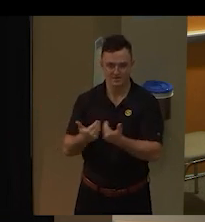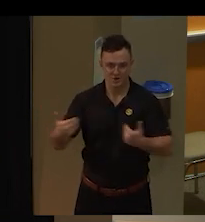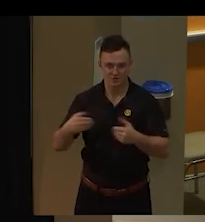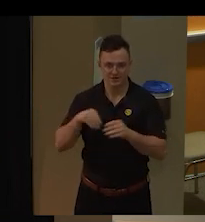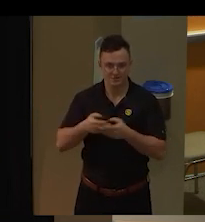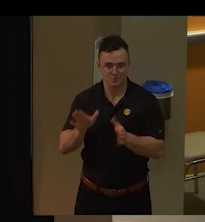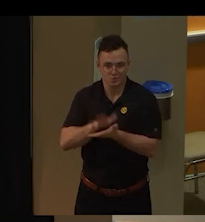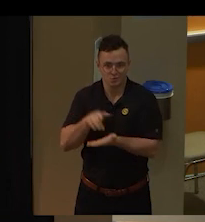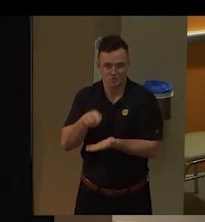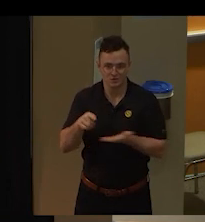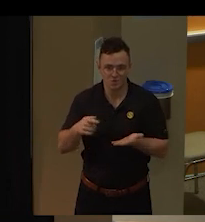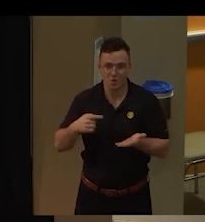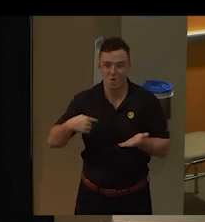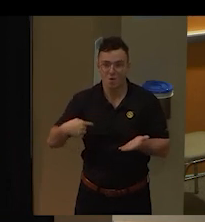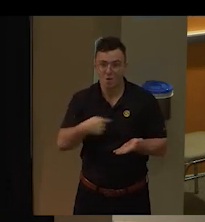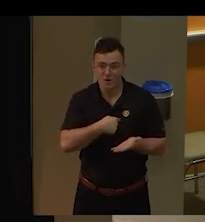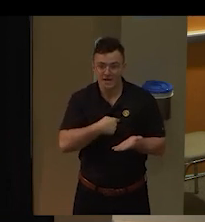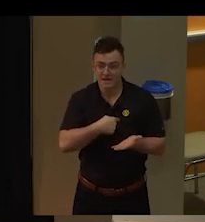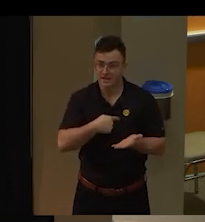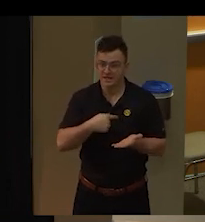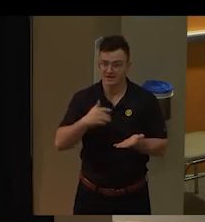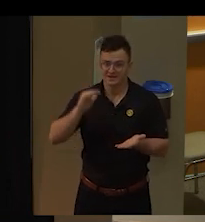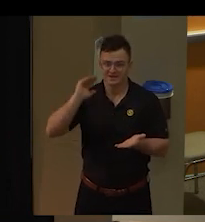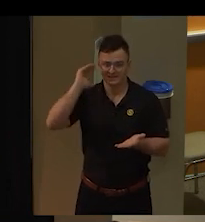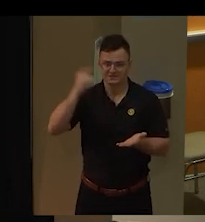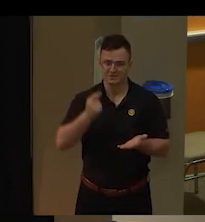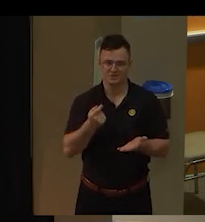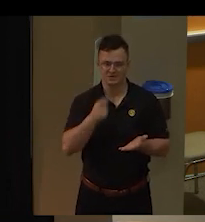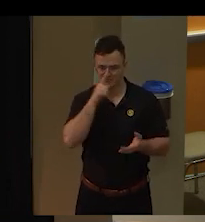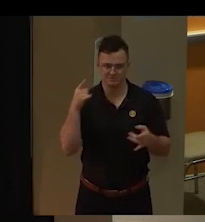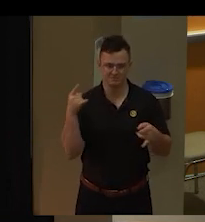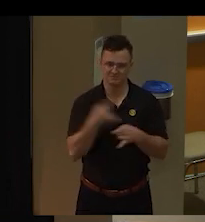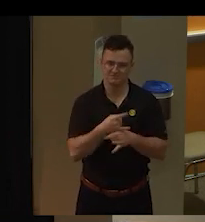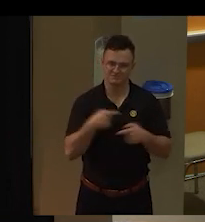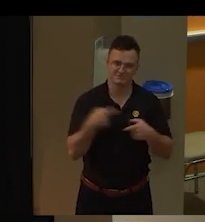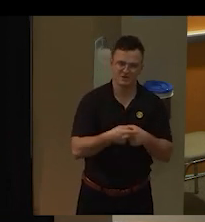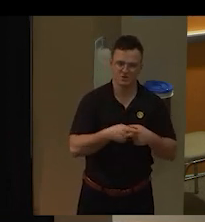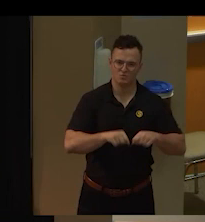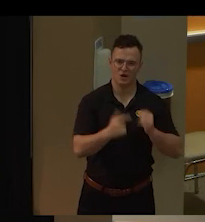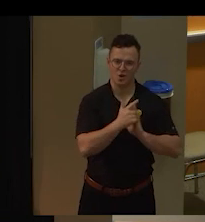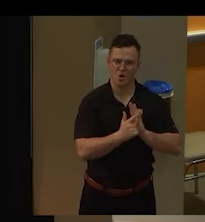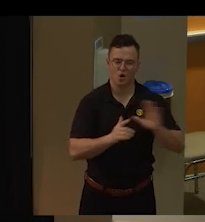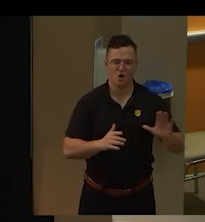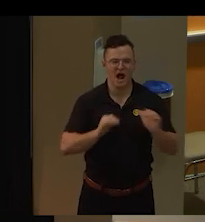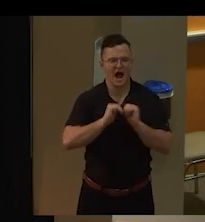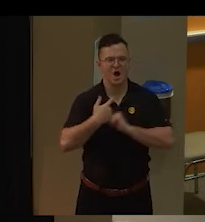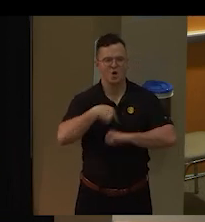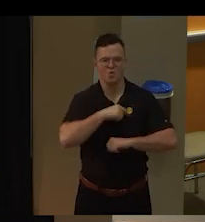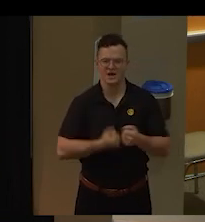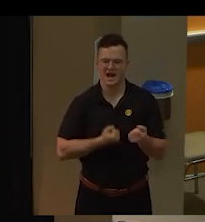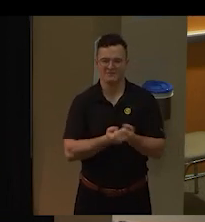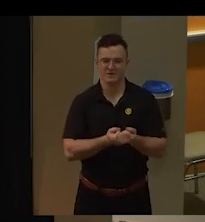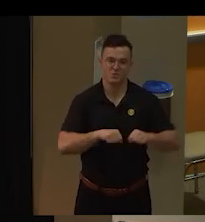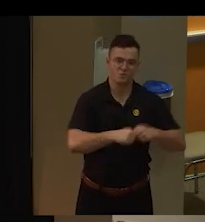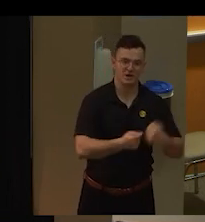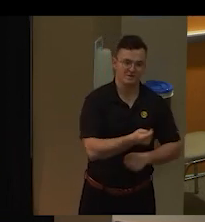rather paradoxical for us to consciously break the law. One may well ask, how can you advocate